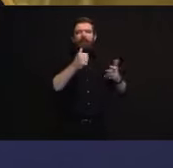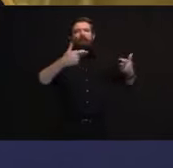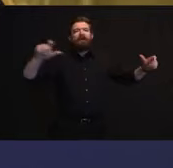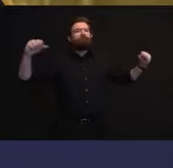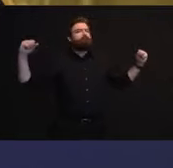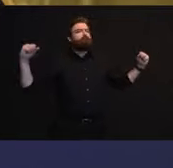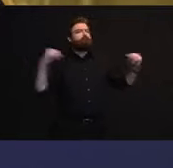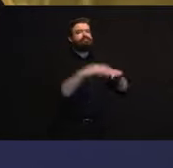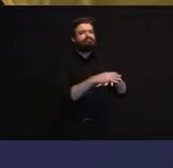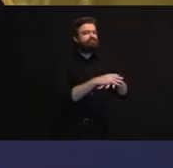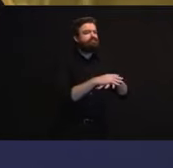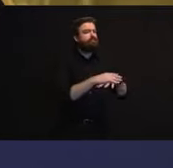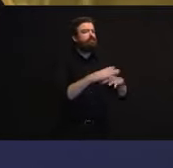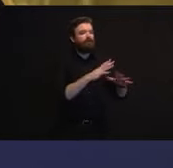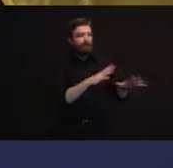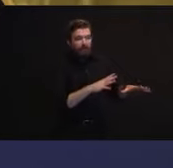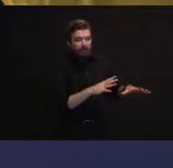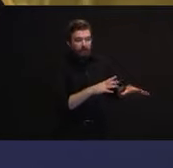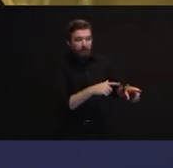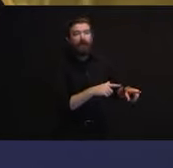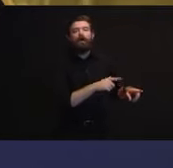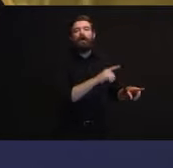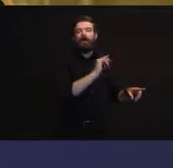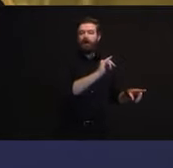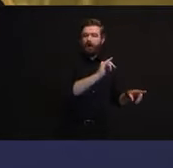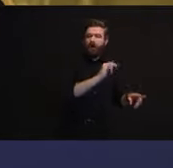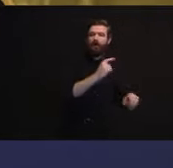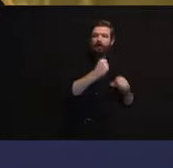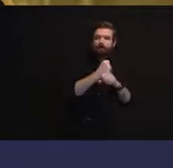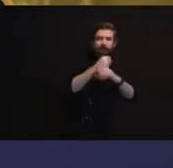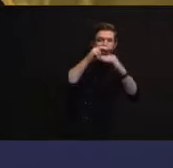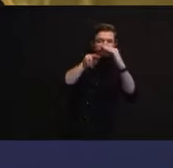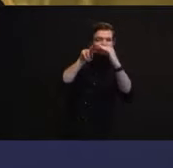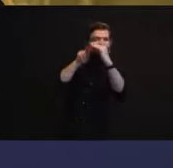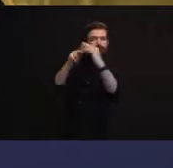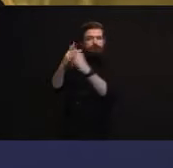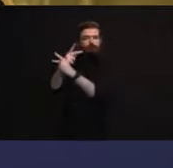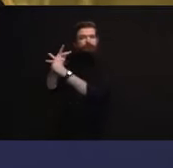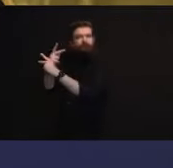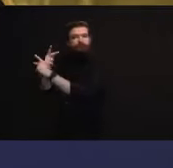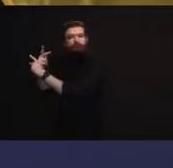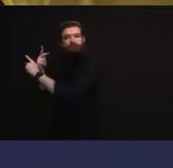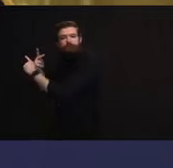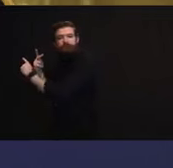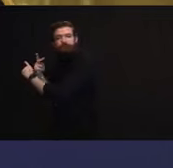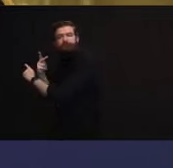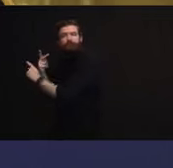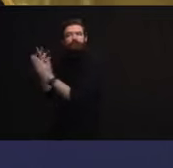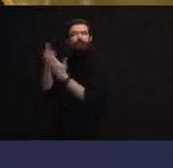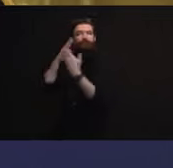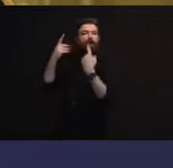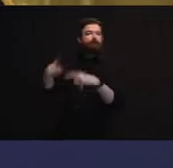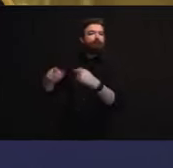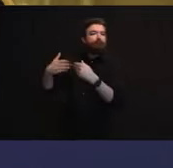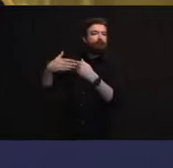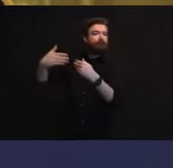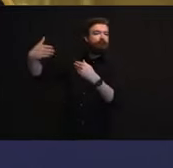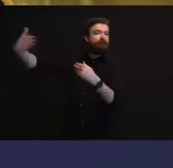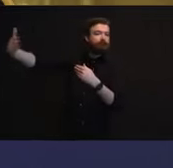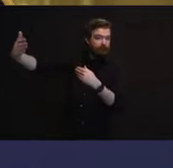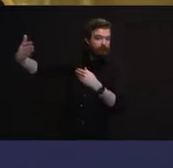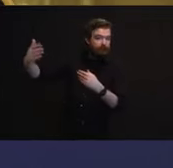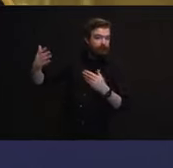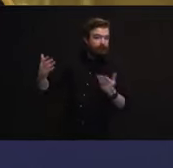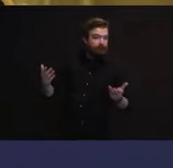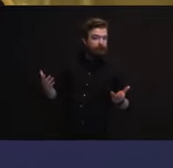living, and you don't travel, and if you don't feel well, you take yourself off the field and at the appropriate point get tested. Those are the